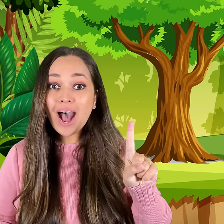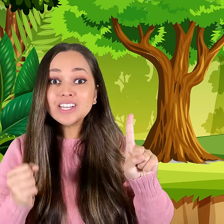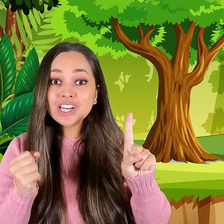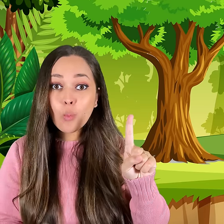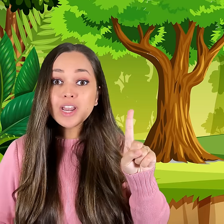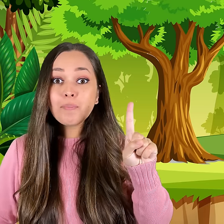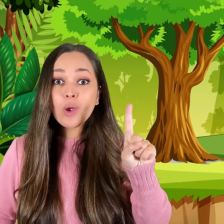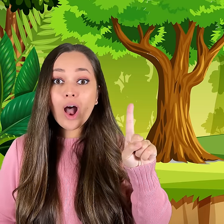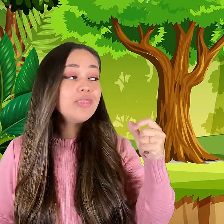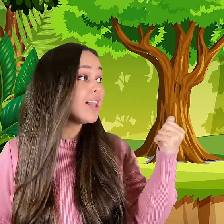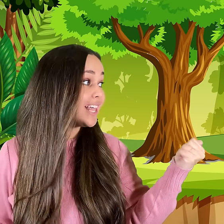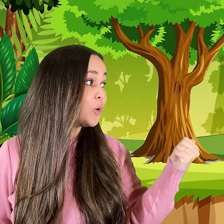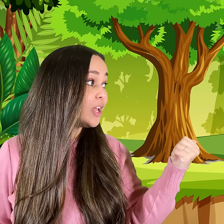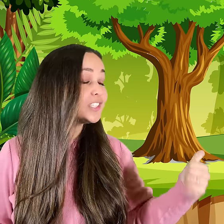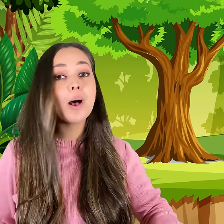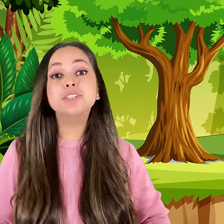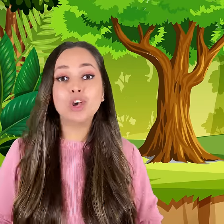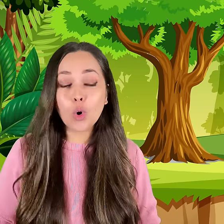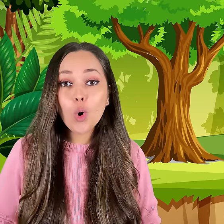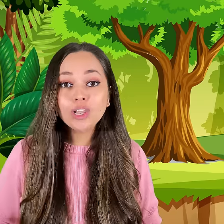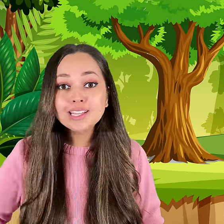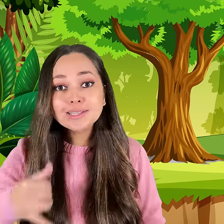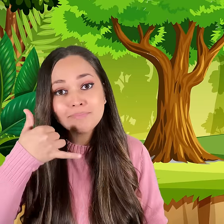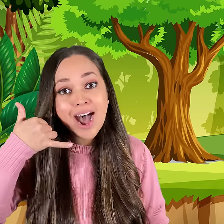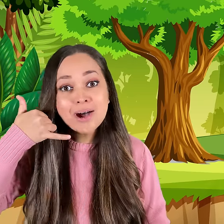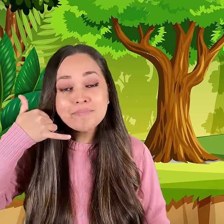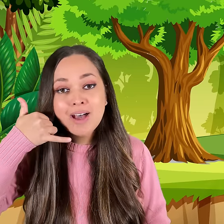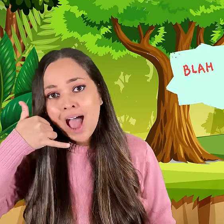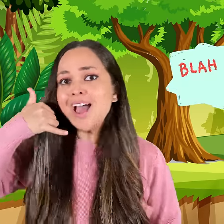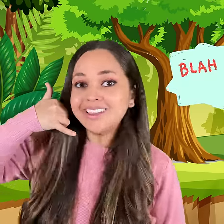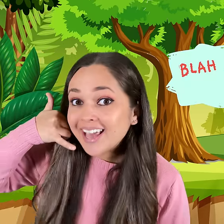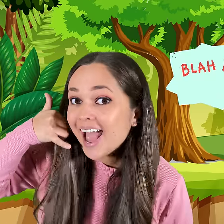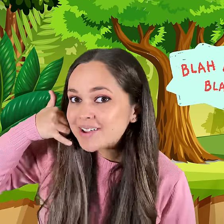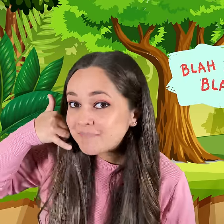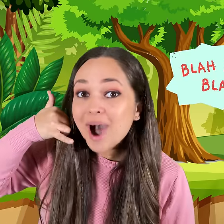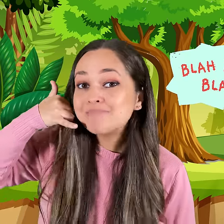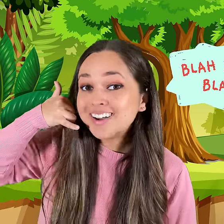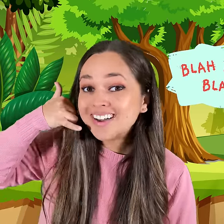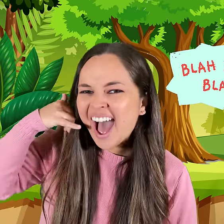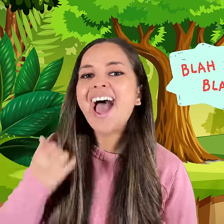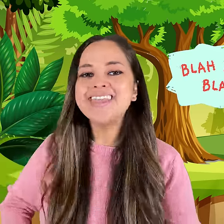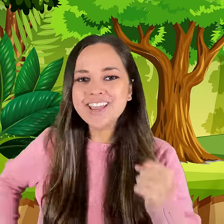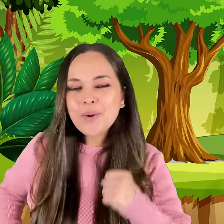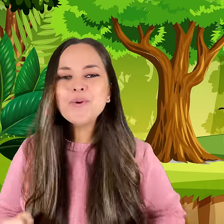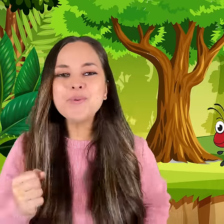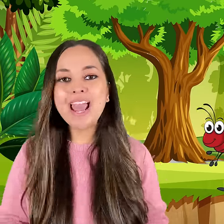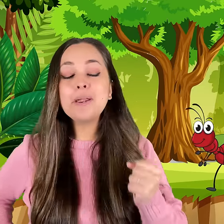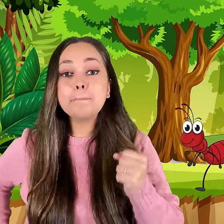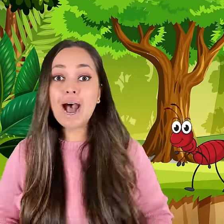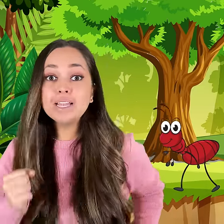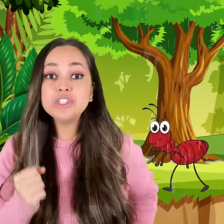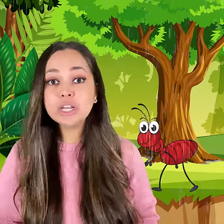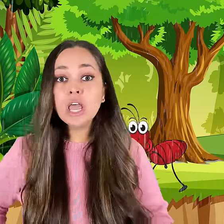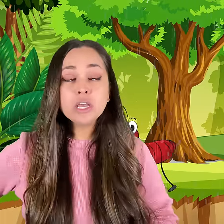ants go marching one by one, the little one stopped to call his mum. G'day, mum. And they all